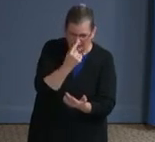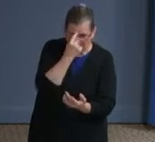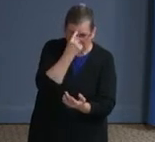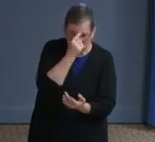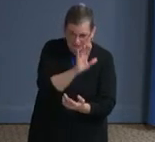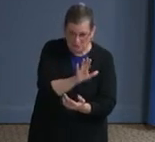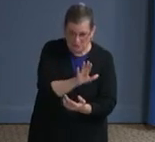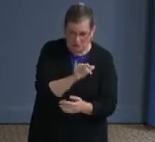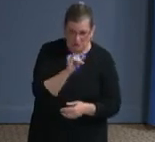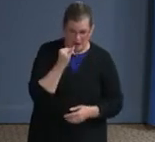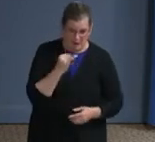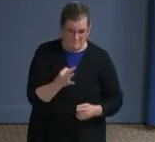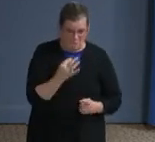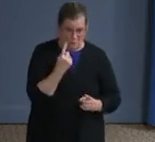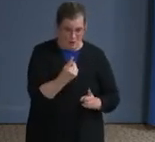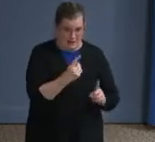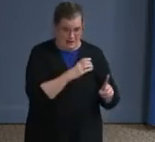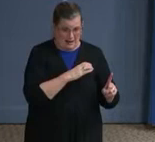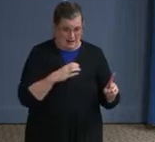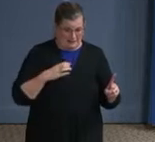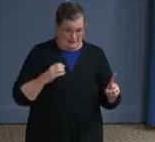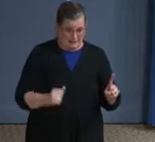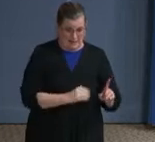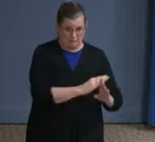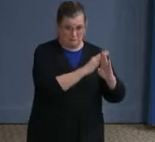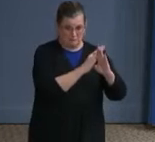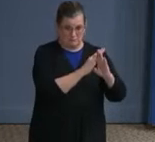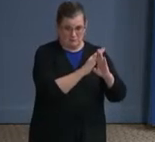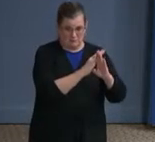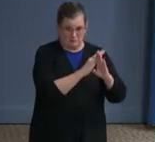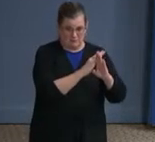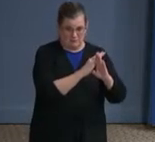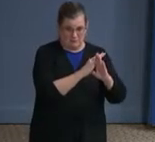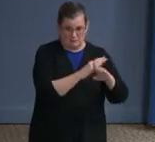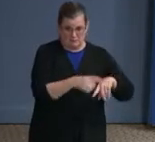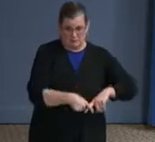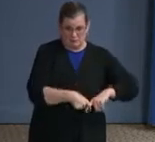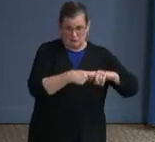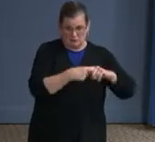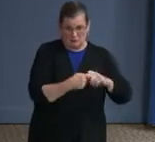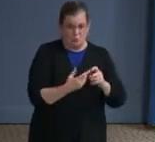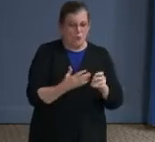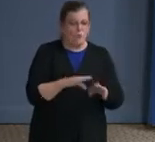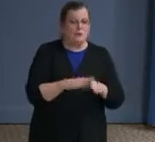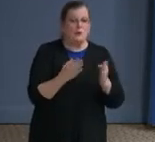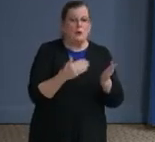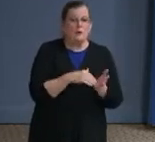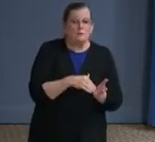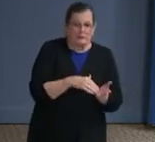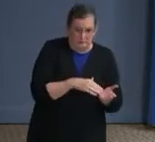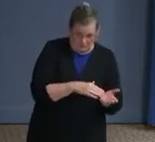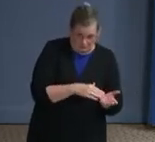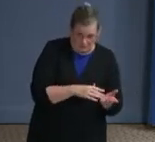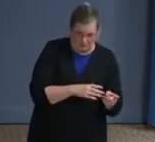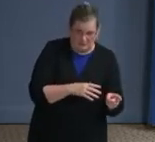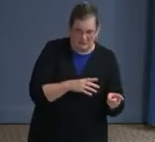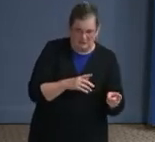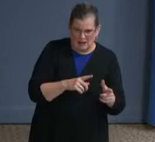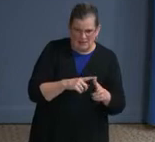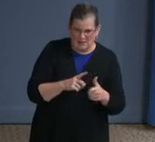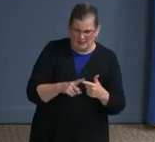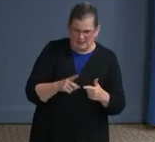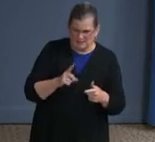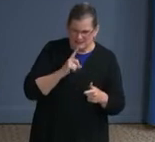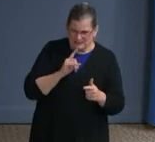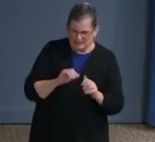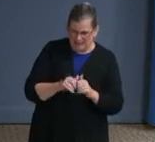one council member could block, could stall the reopening, and then the full council has to take it up, which is how